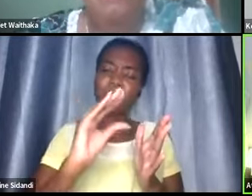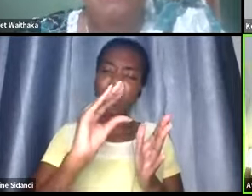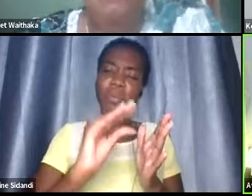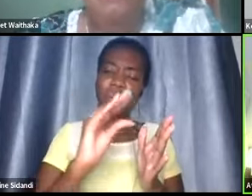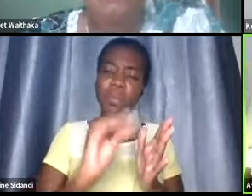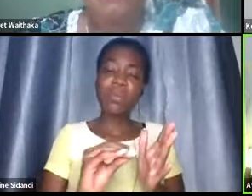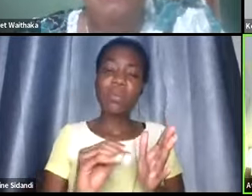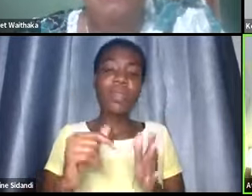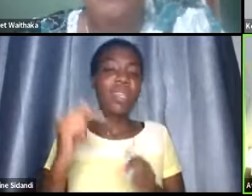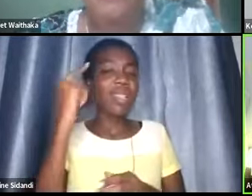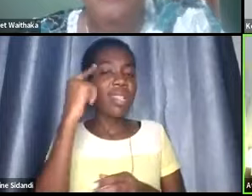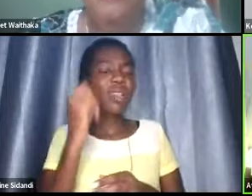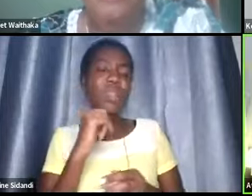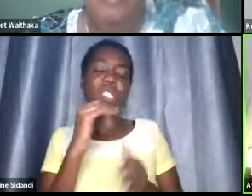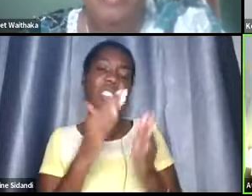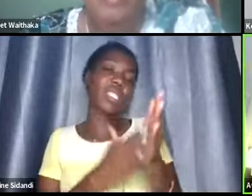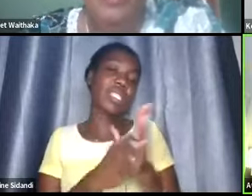in working hard.